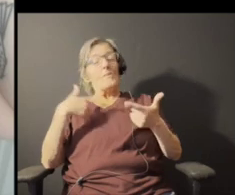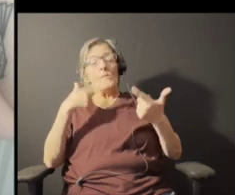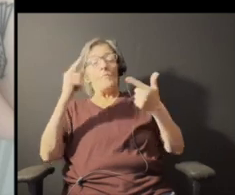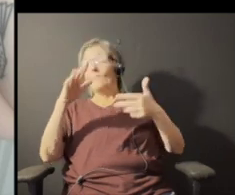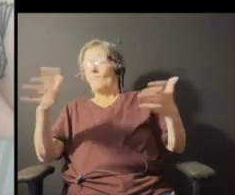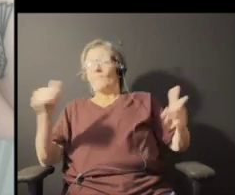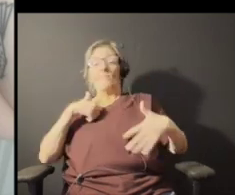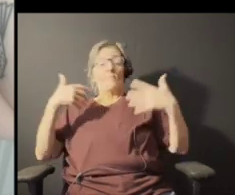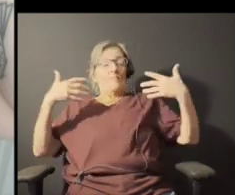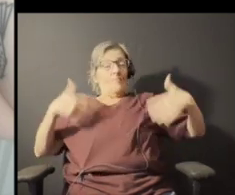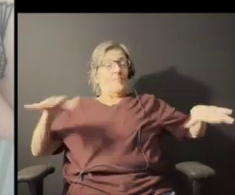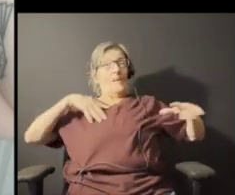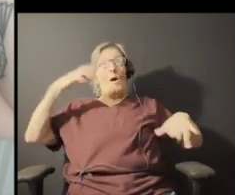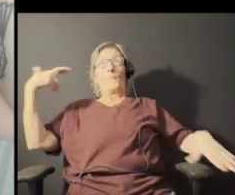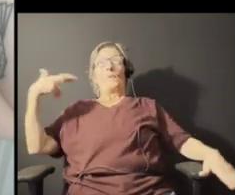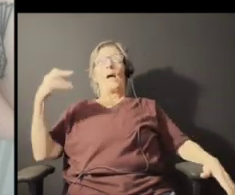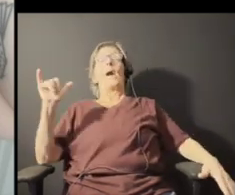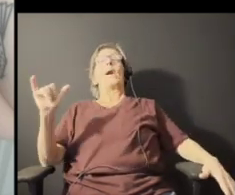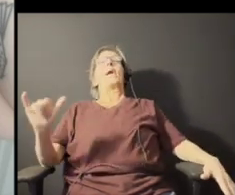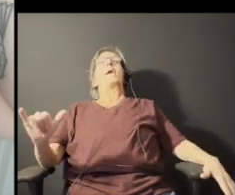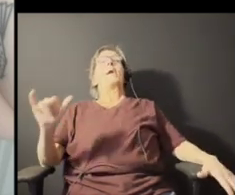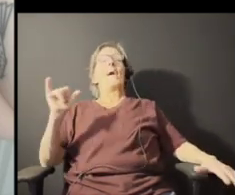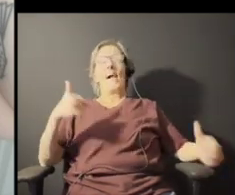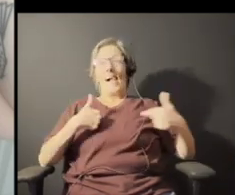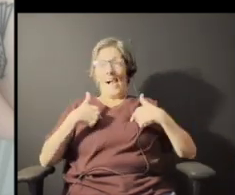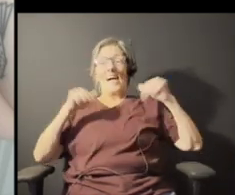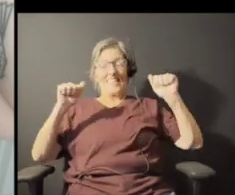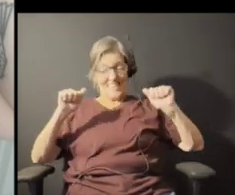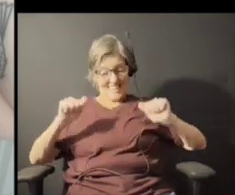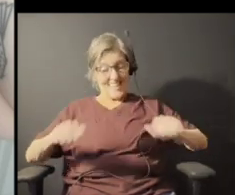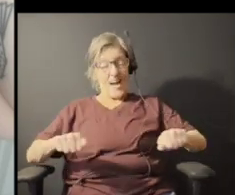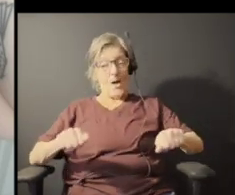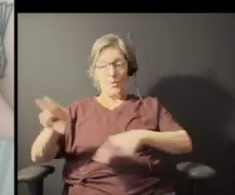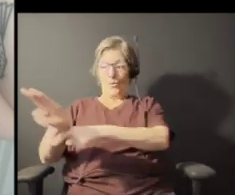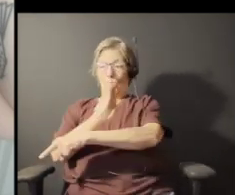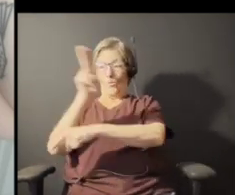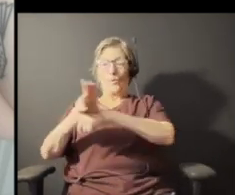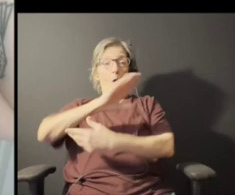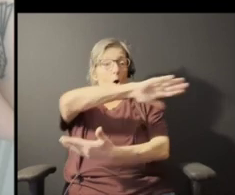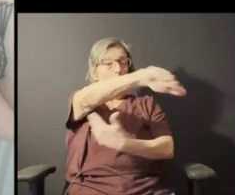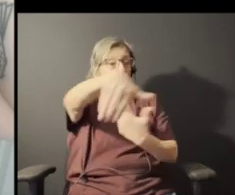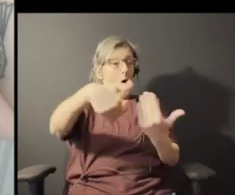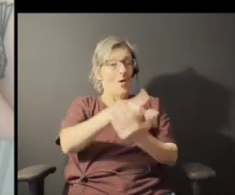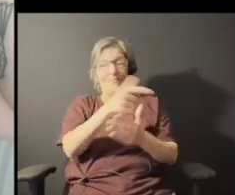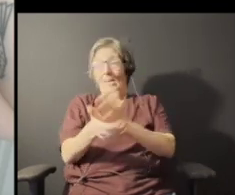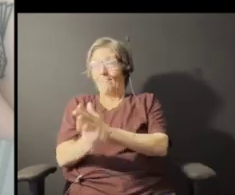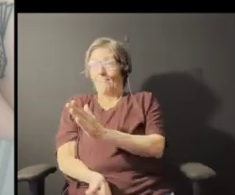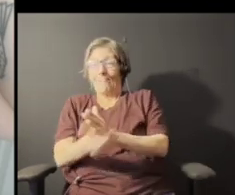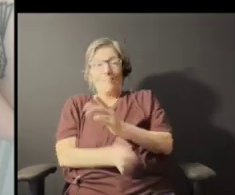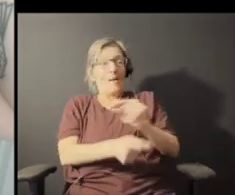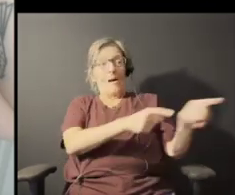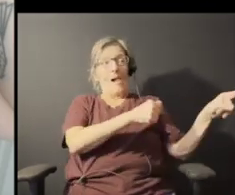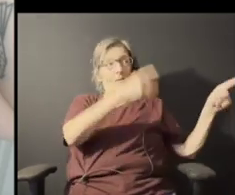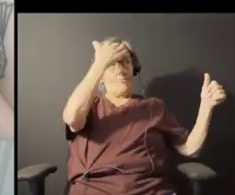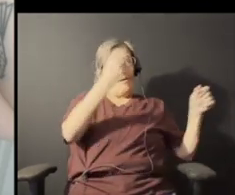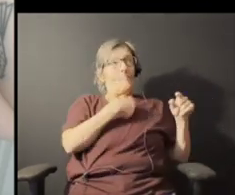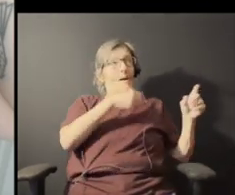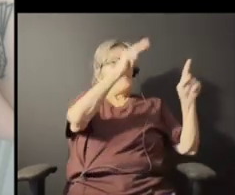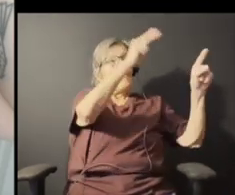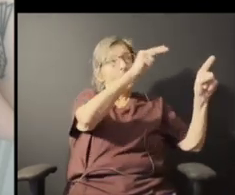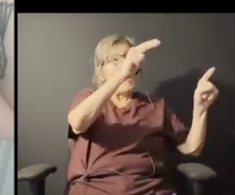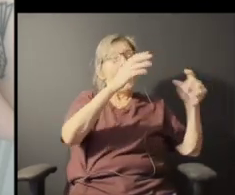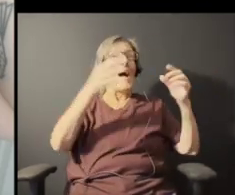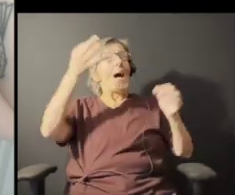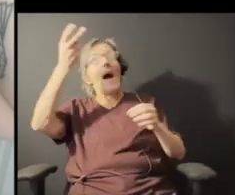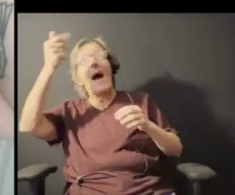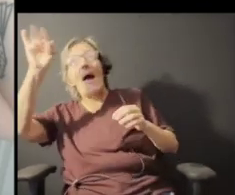know, once I realized and I made the connection, like, oh, I can utilize all of these other skill sets I have, from hair